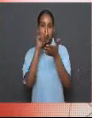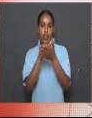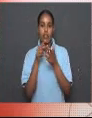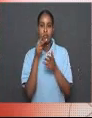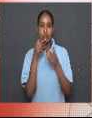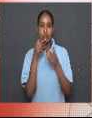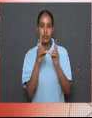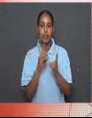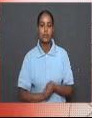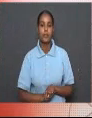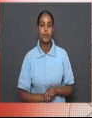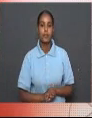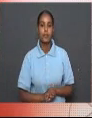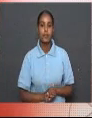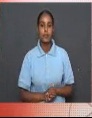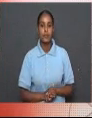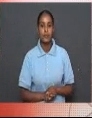fruit.